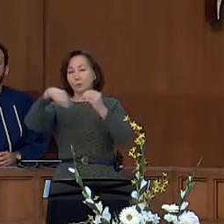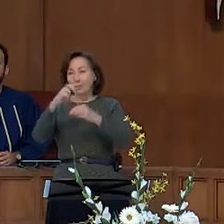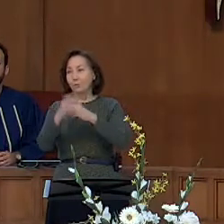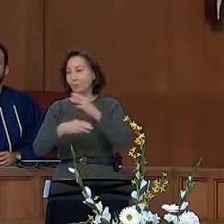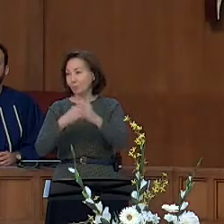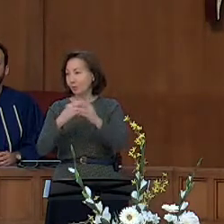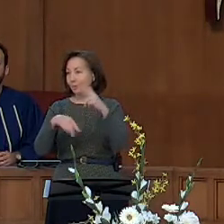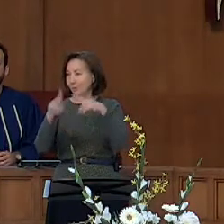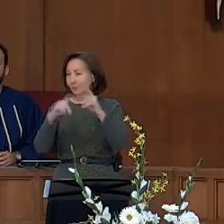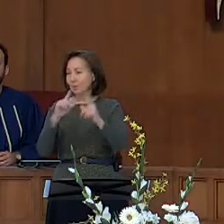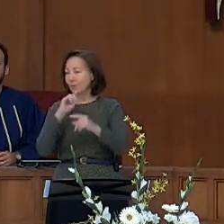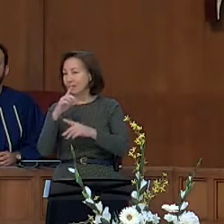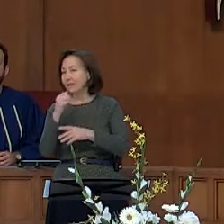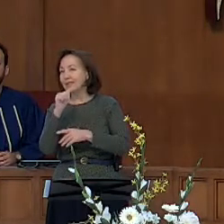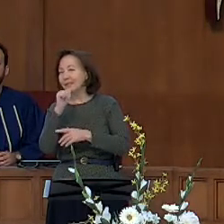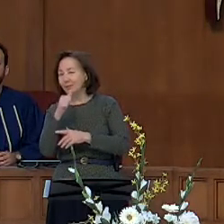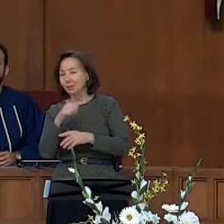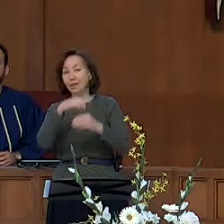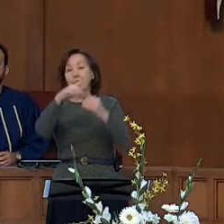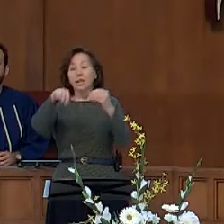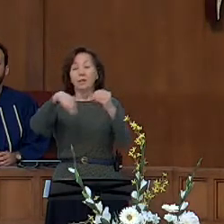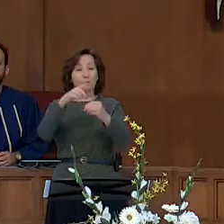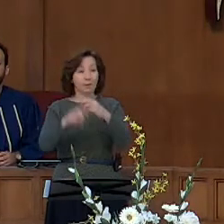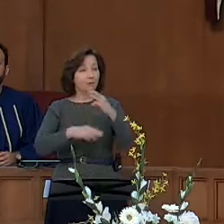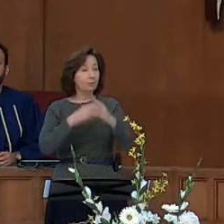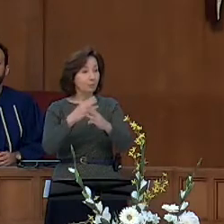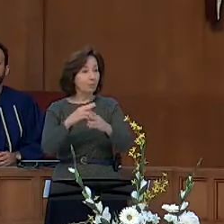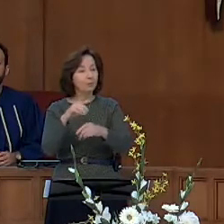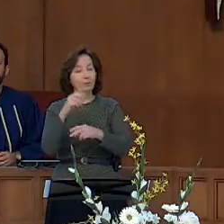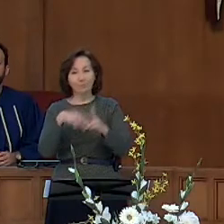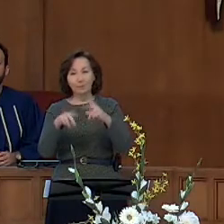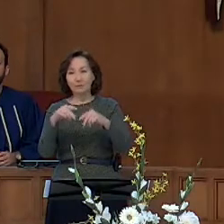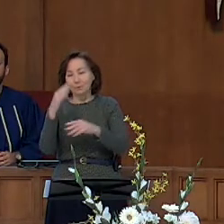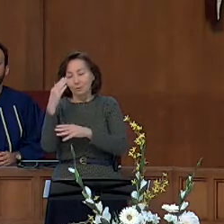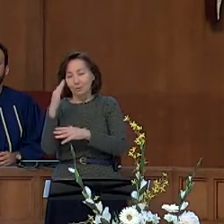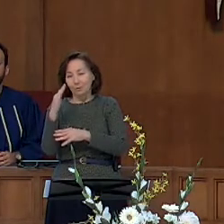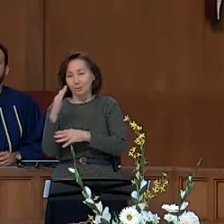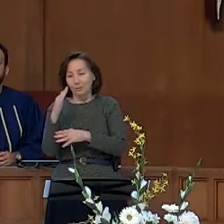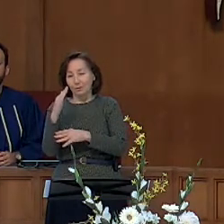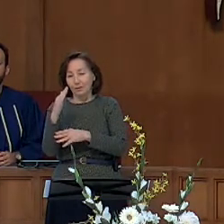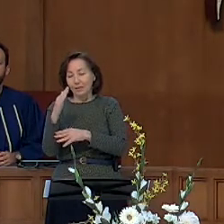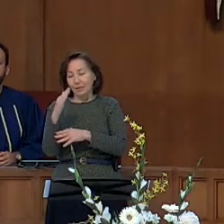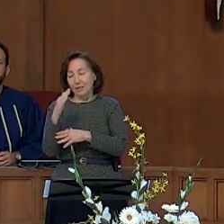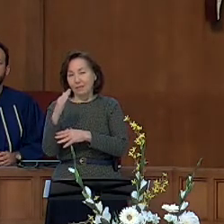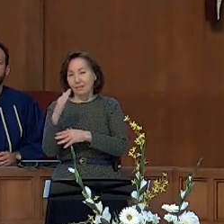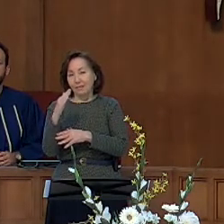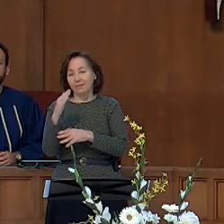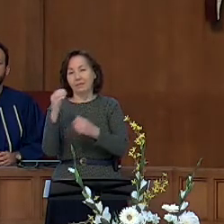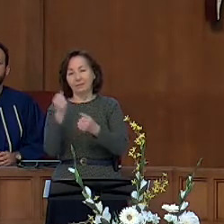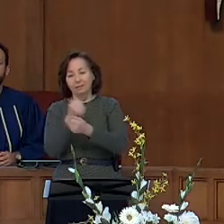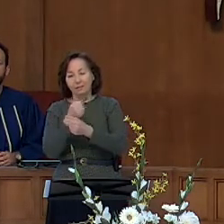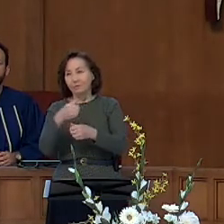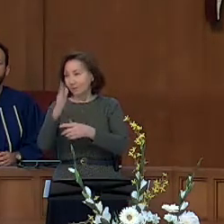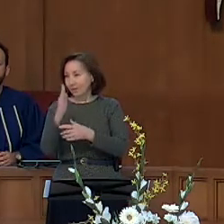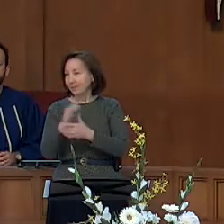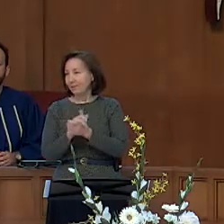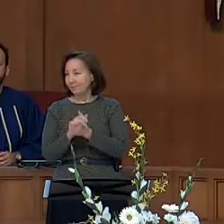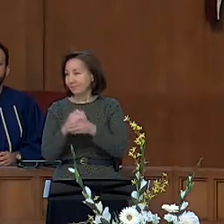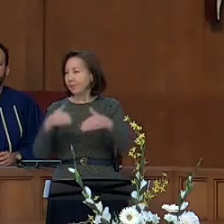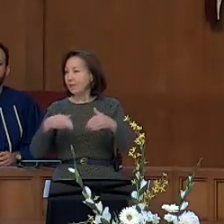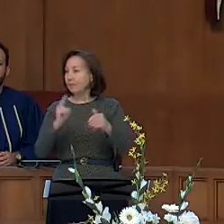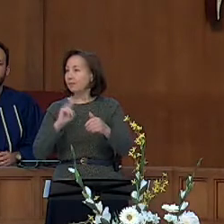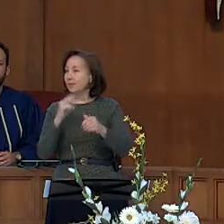people suffer. And around the world, people don't necessarily get a chance to know the love of God. So let us